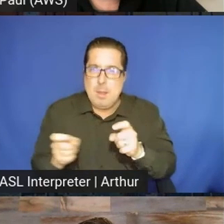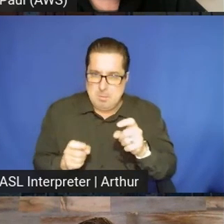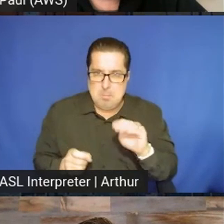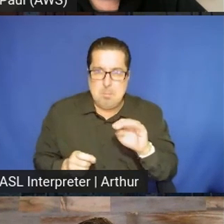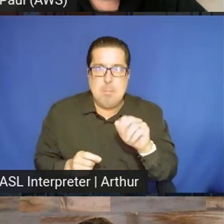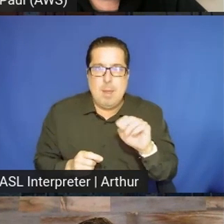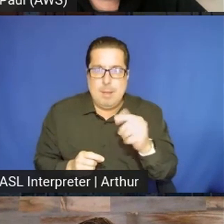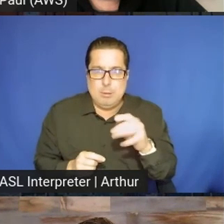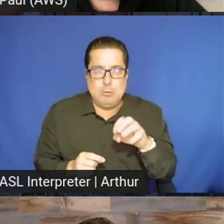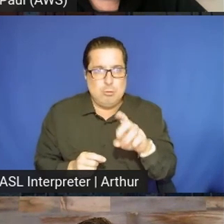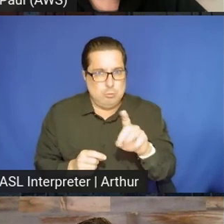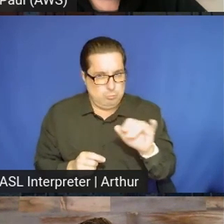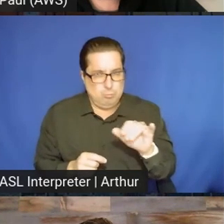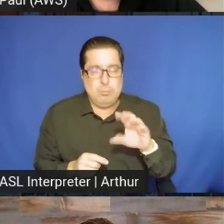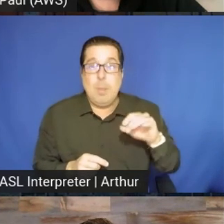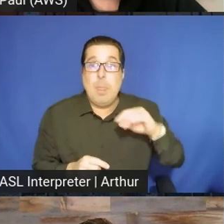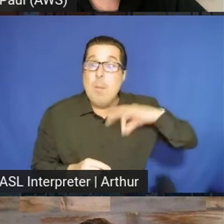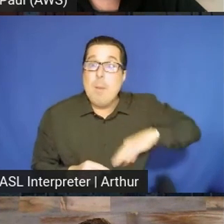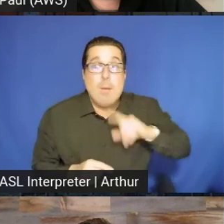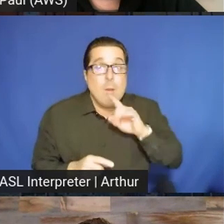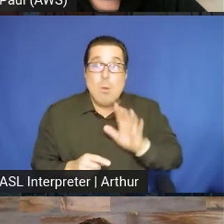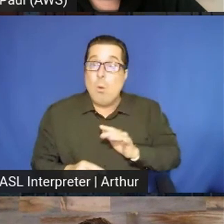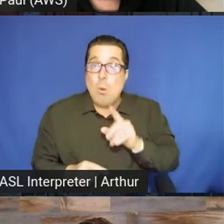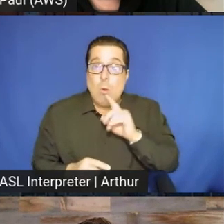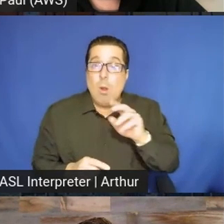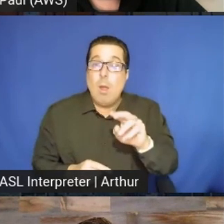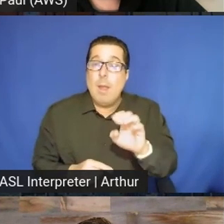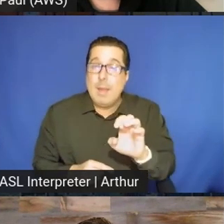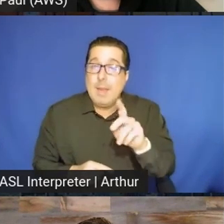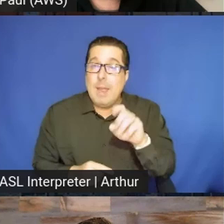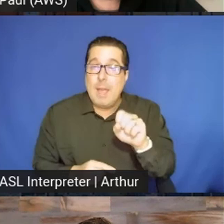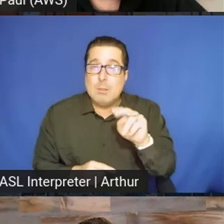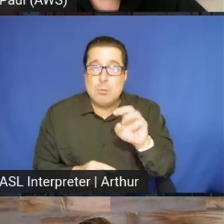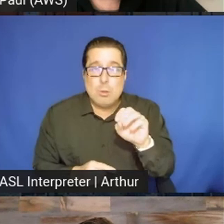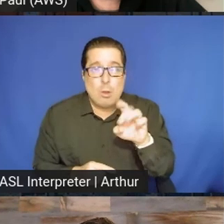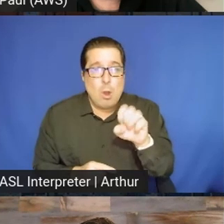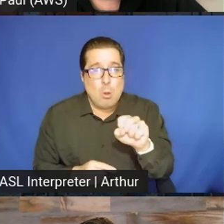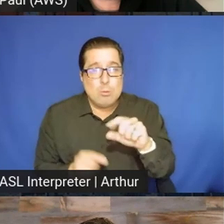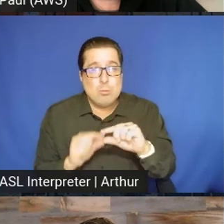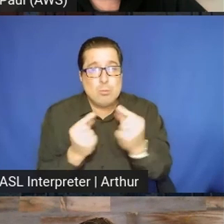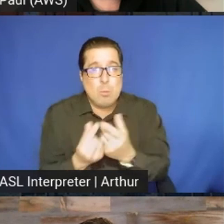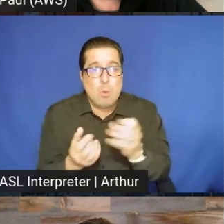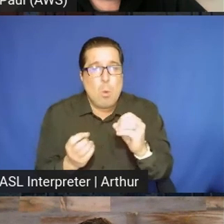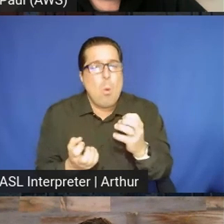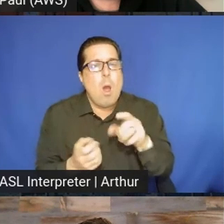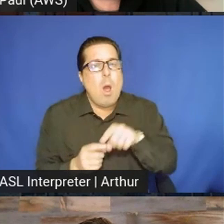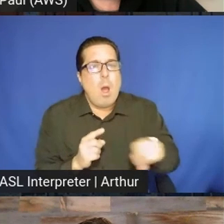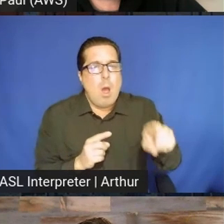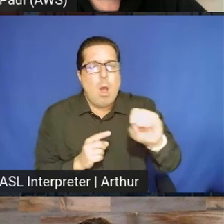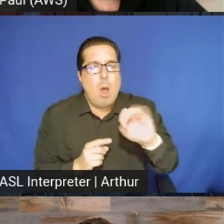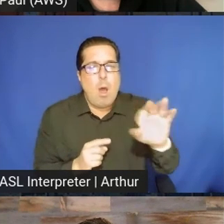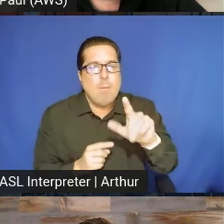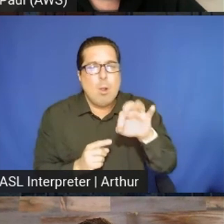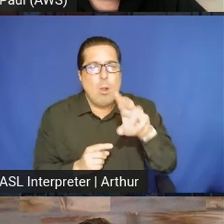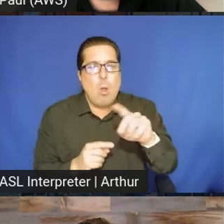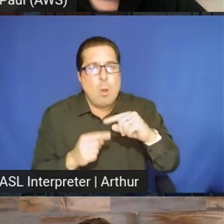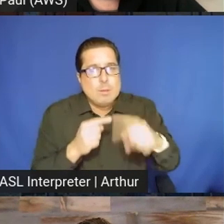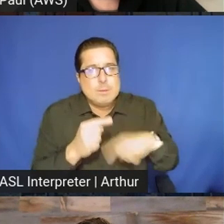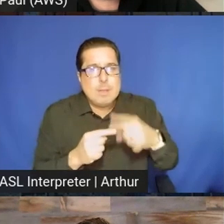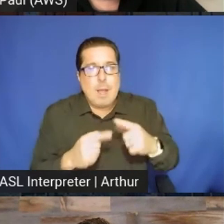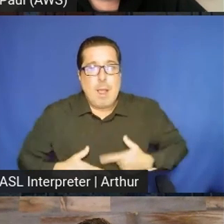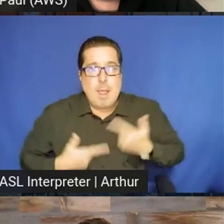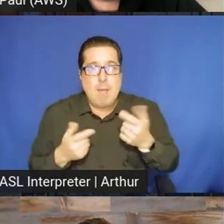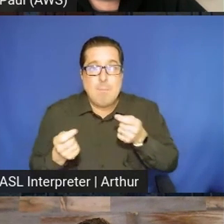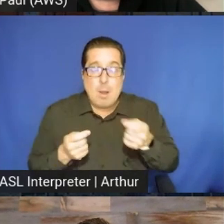you can use EKS managed node groups, where if you want to even offload some of the lifecycle management for your workers, we do